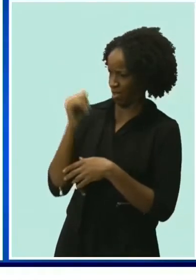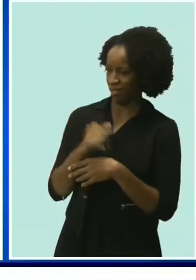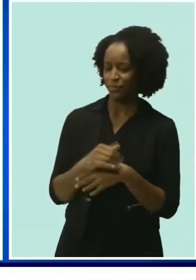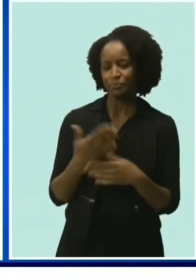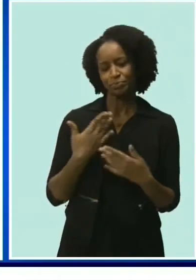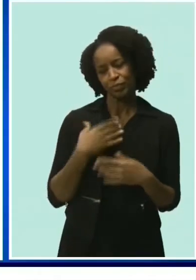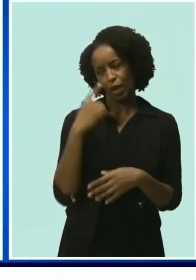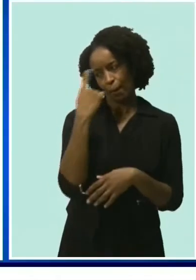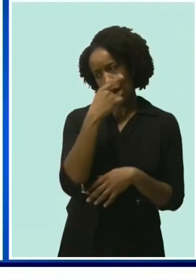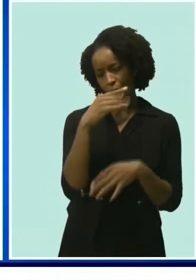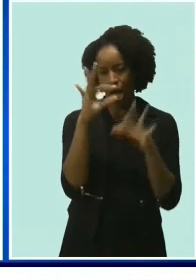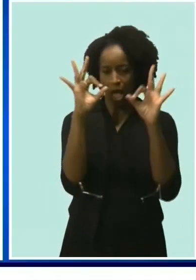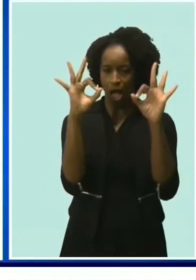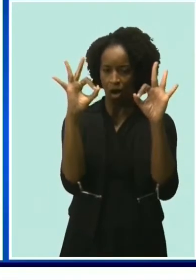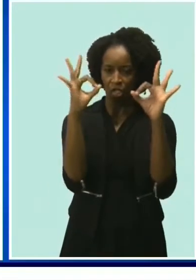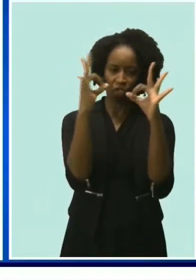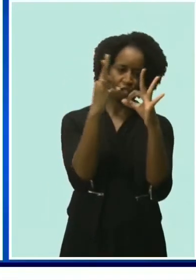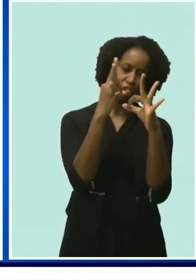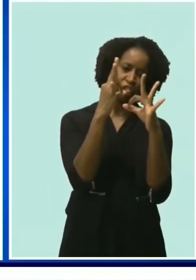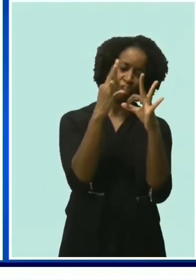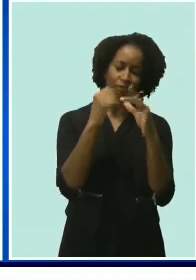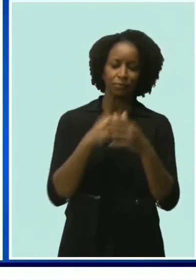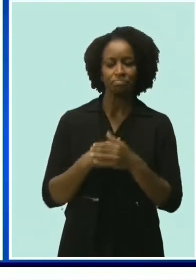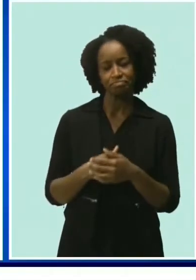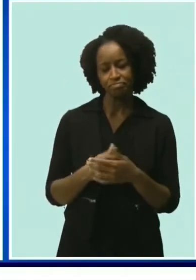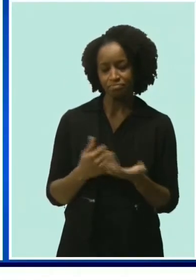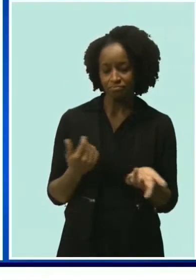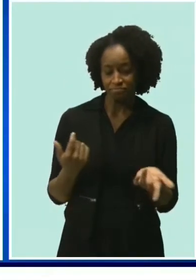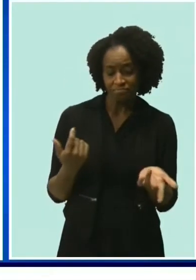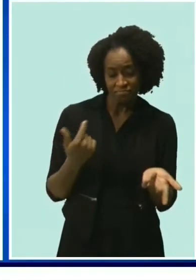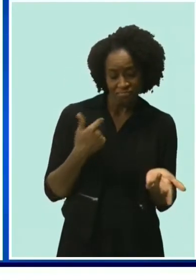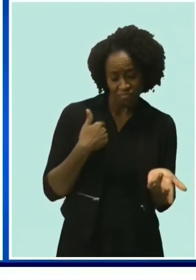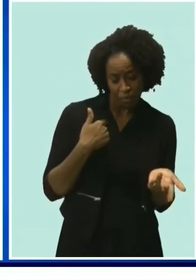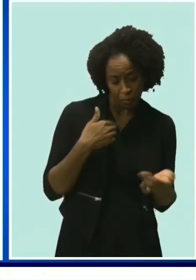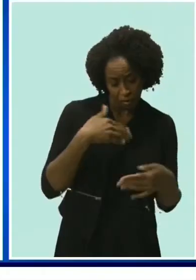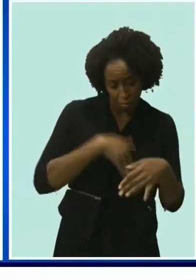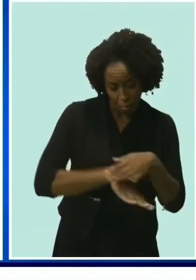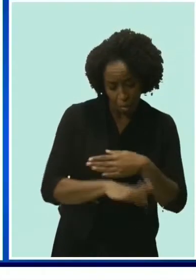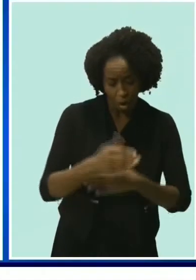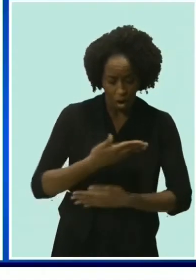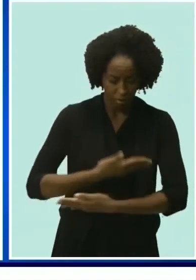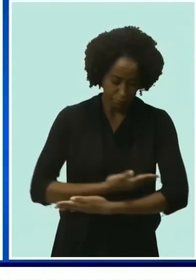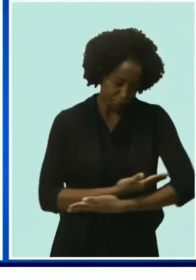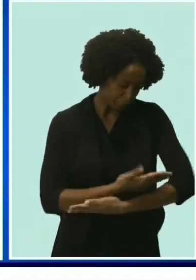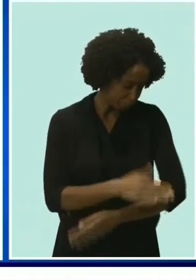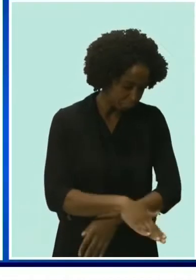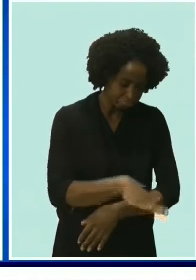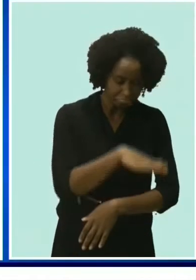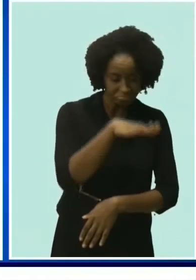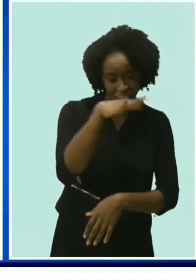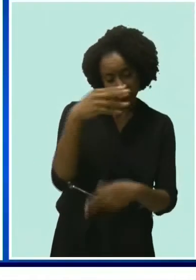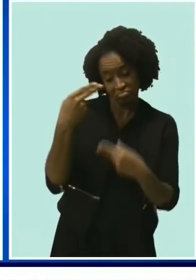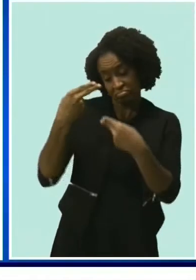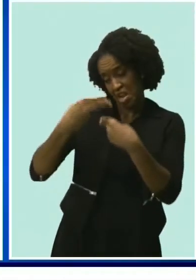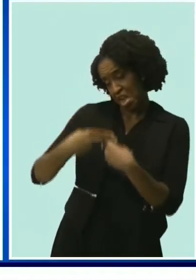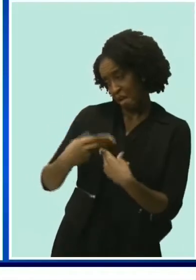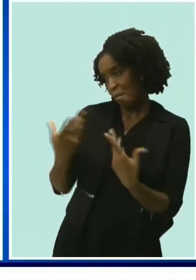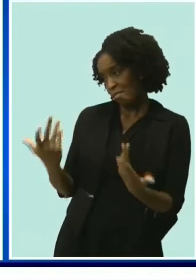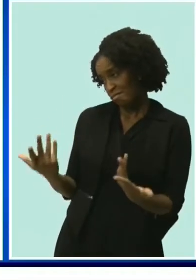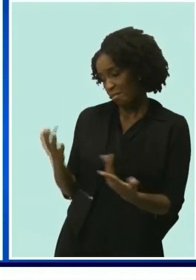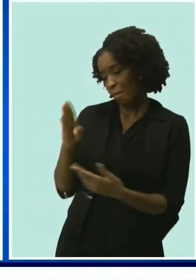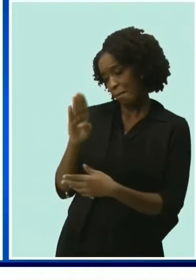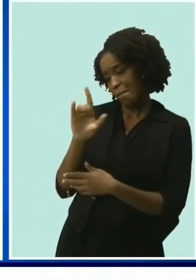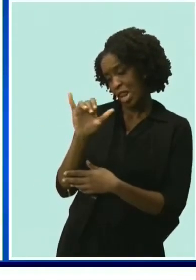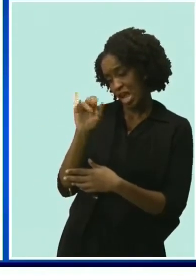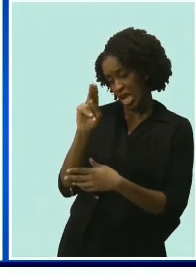cross, so that's why they call me so from birth coming up. Yeah. And that just take on. So I